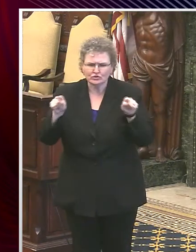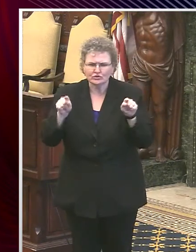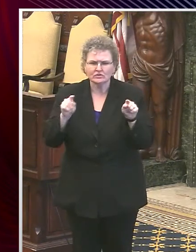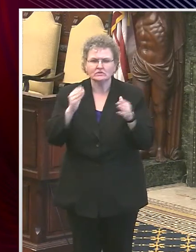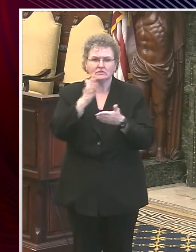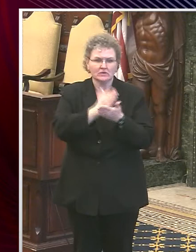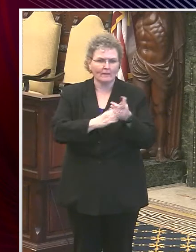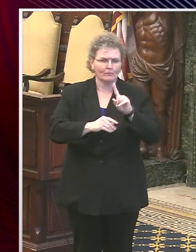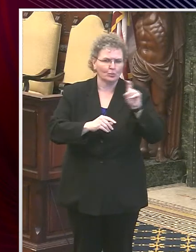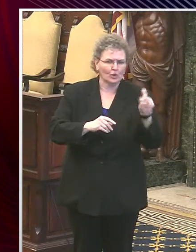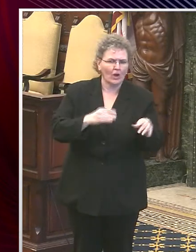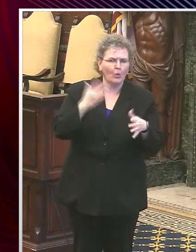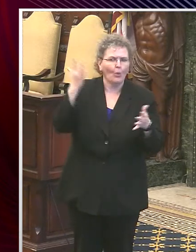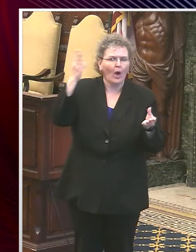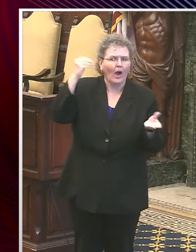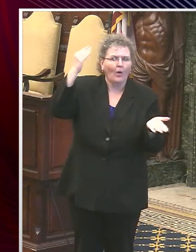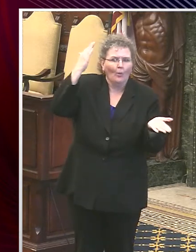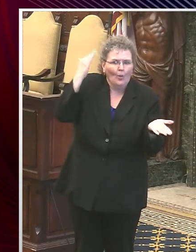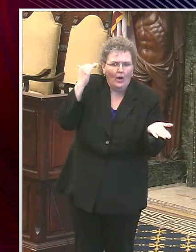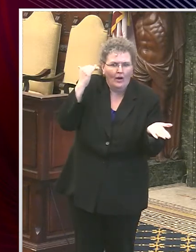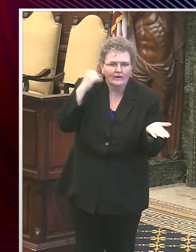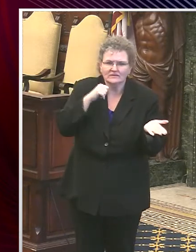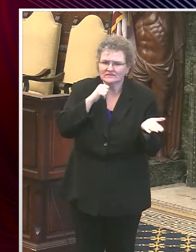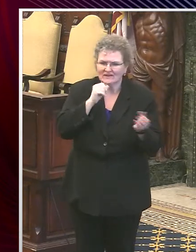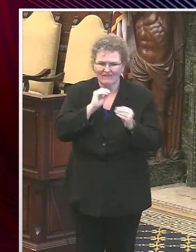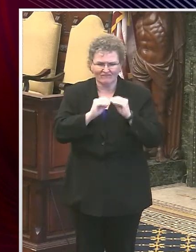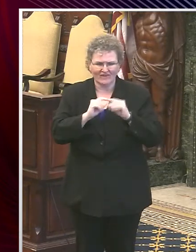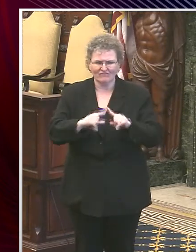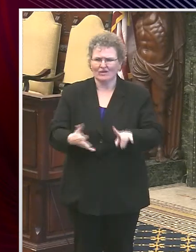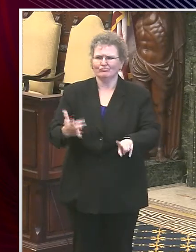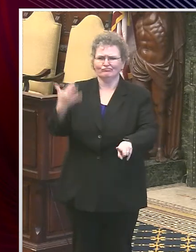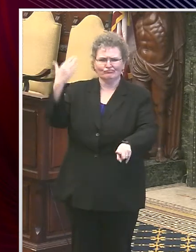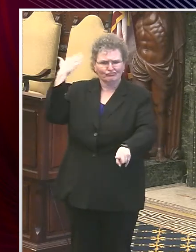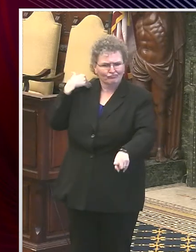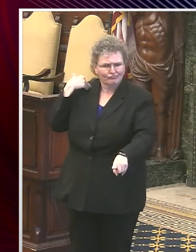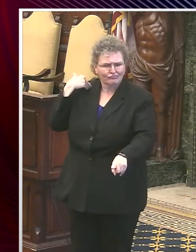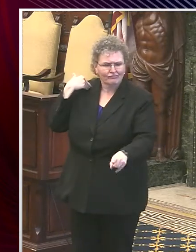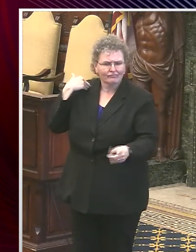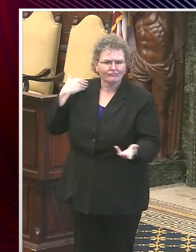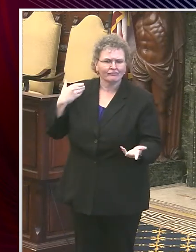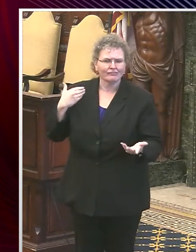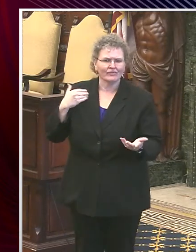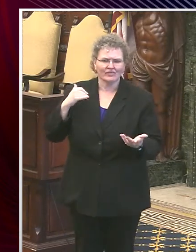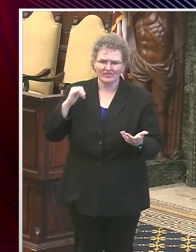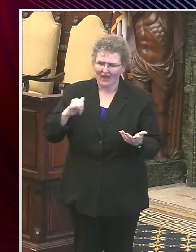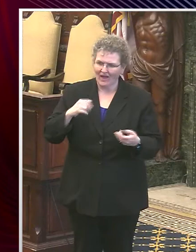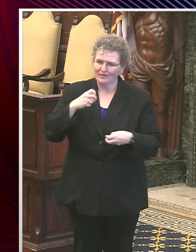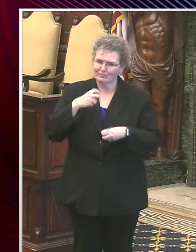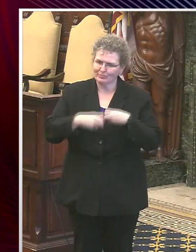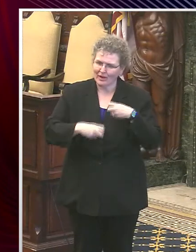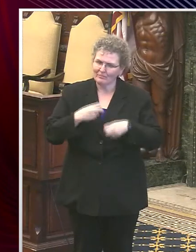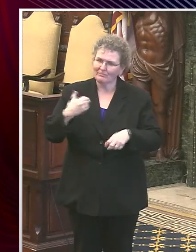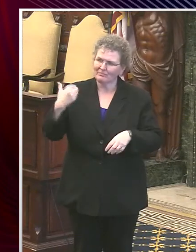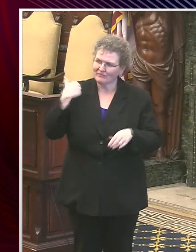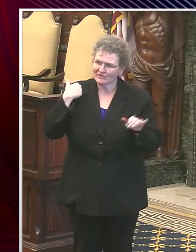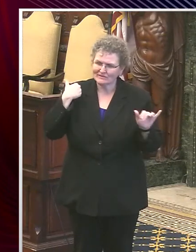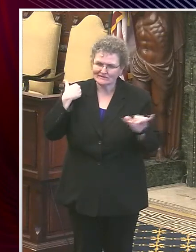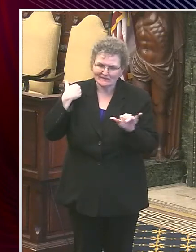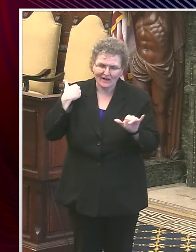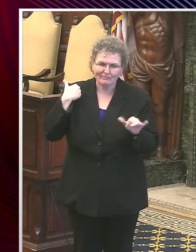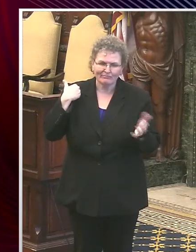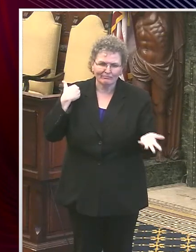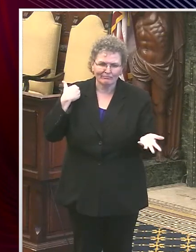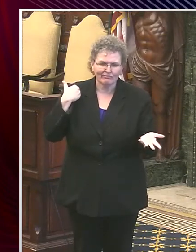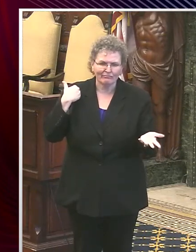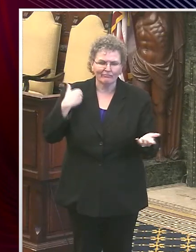can you explain why this wasn't fixed or implemented beforehand, seeing as I think this was sort of a known problem, with at least the PFC clinics, but